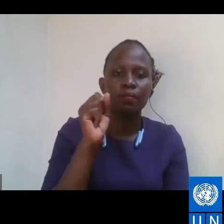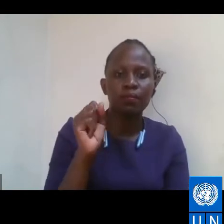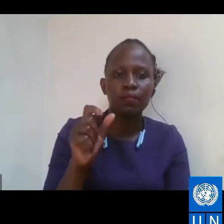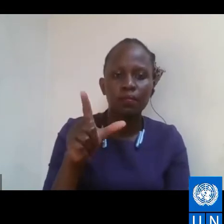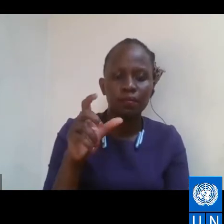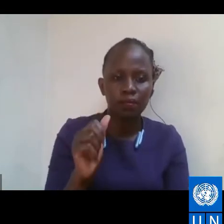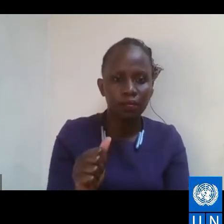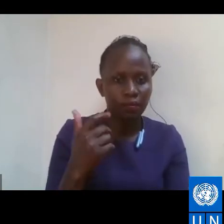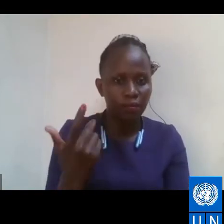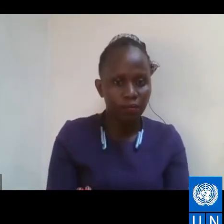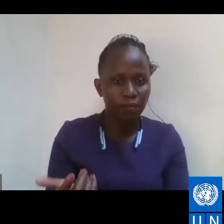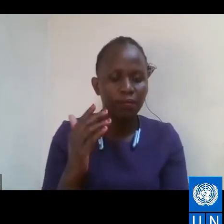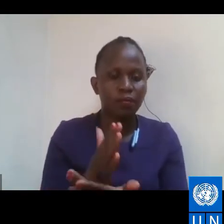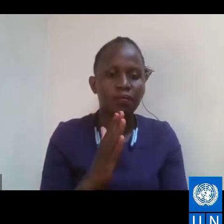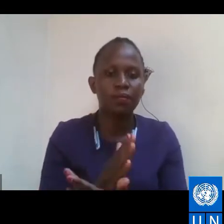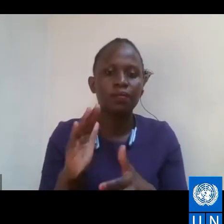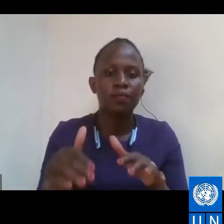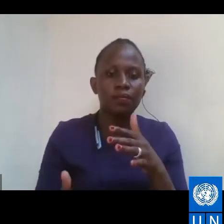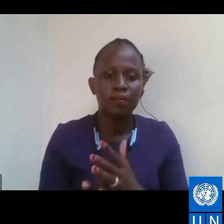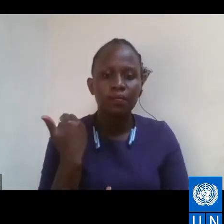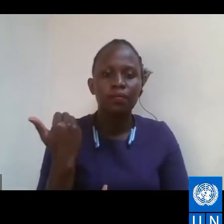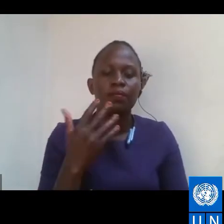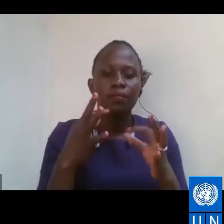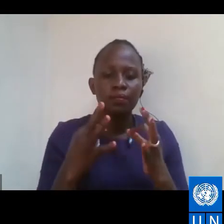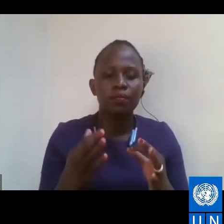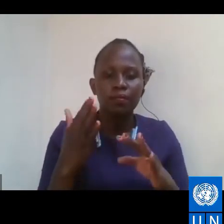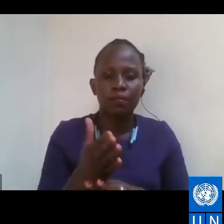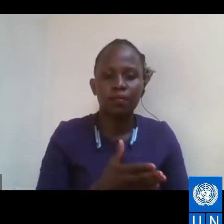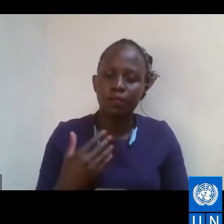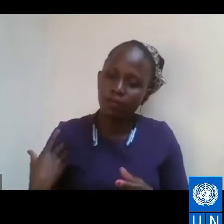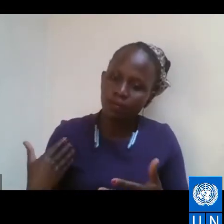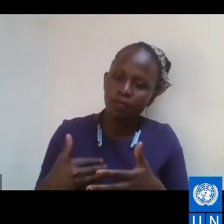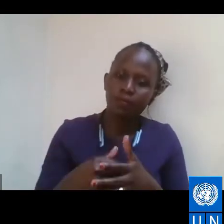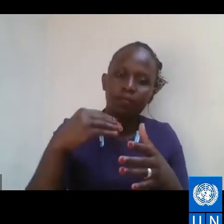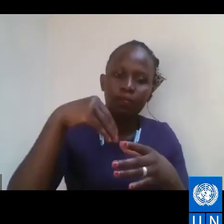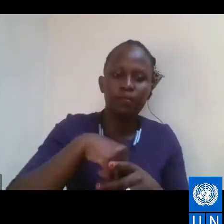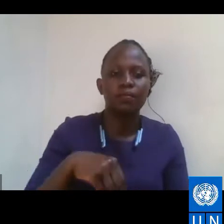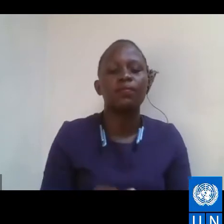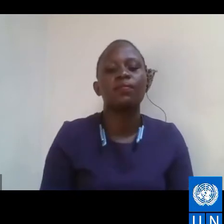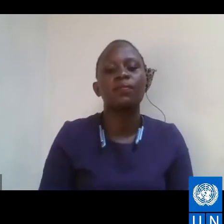and this whole renewable thing, which is the session I was actually going to get into.